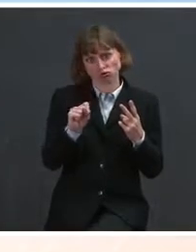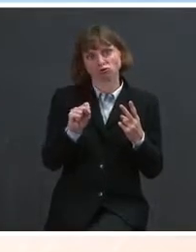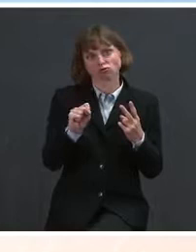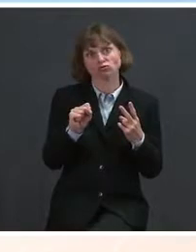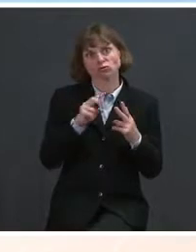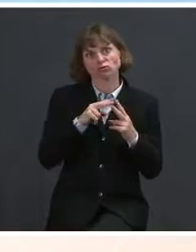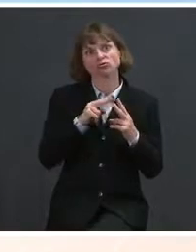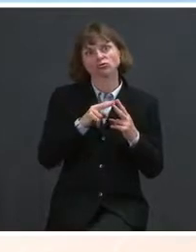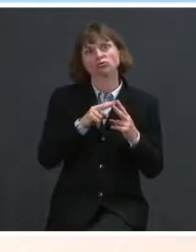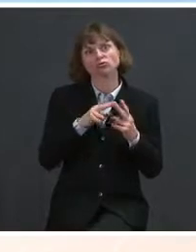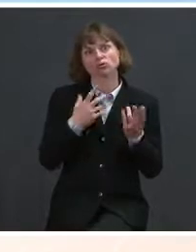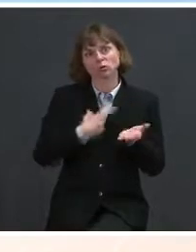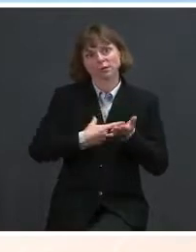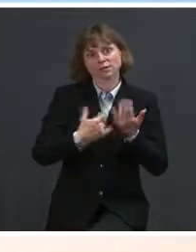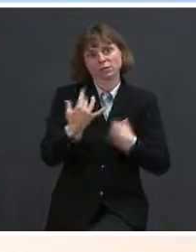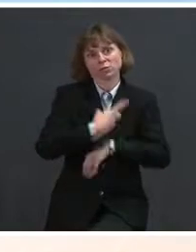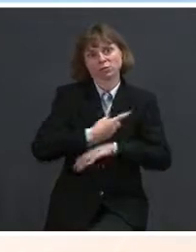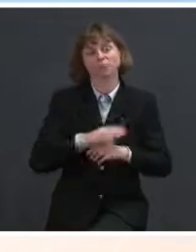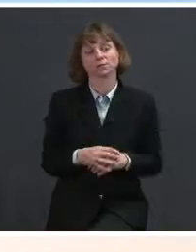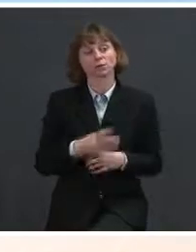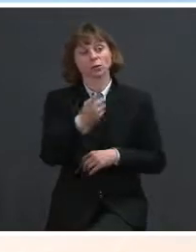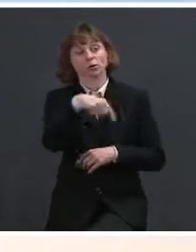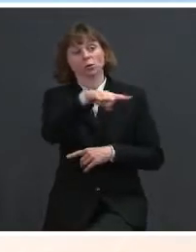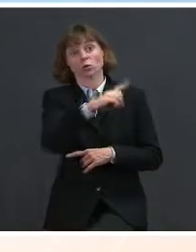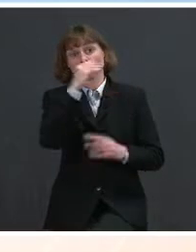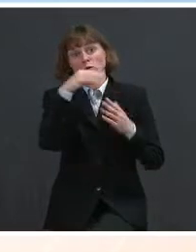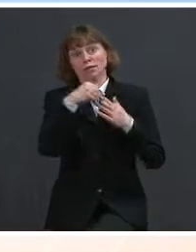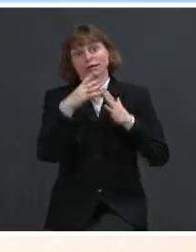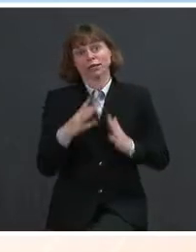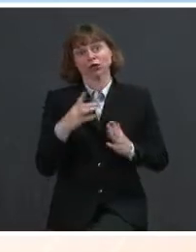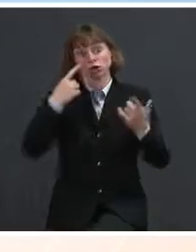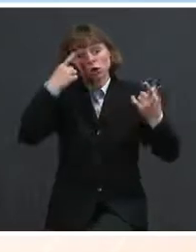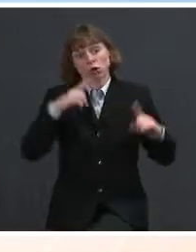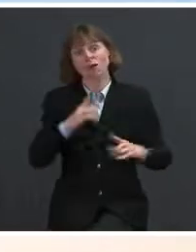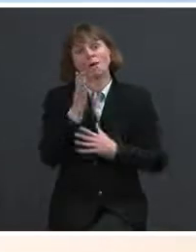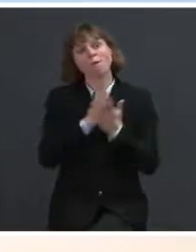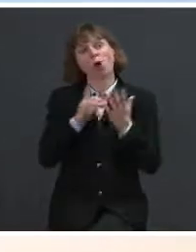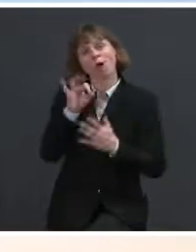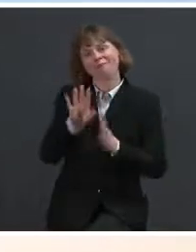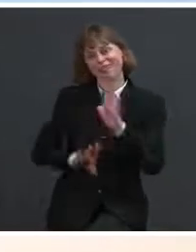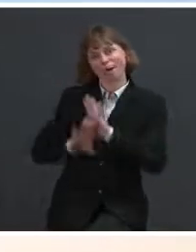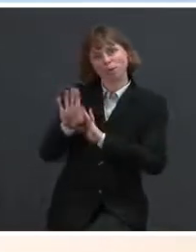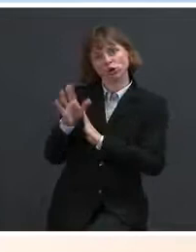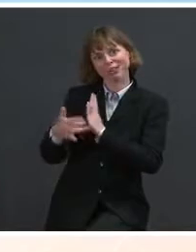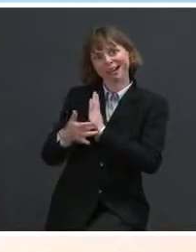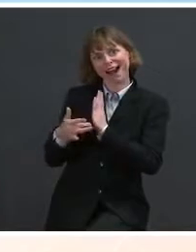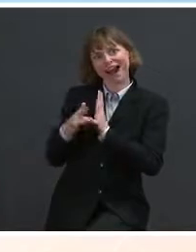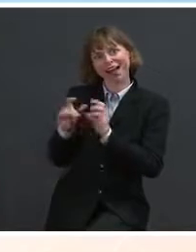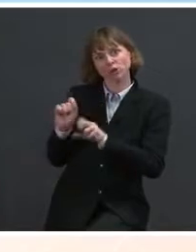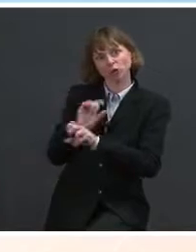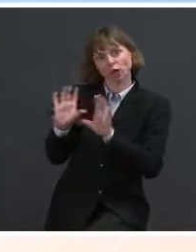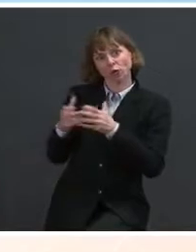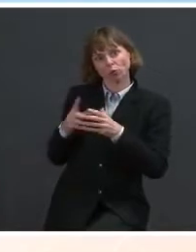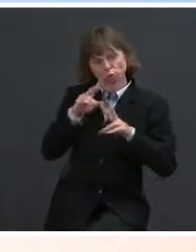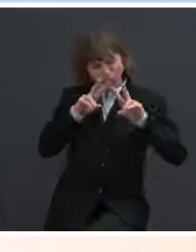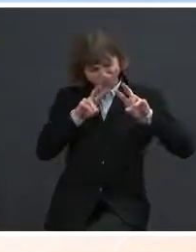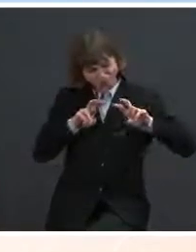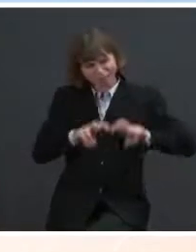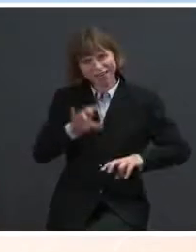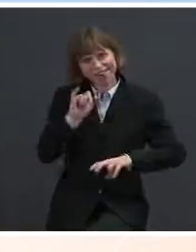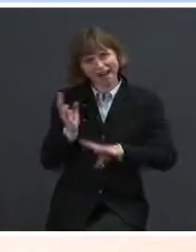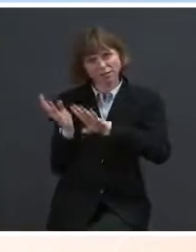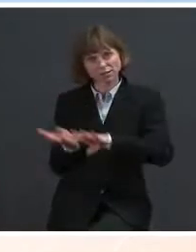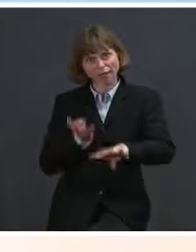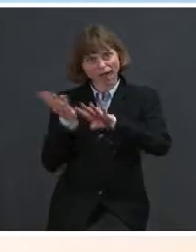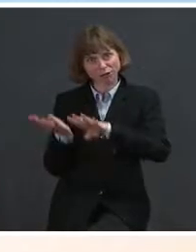leaders agreed as part of the Emerging Technology Working Group to look at this supply chain question, including as it relates